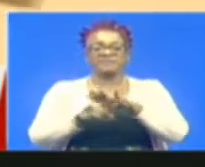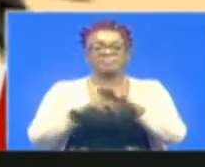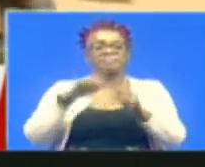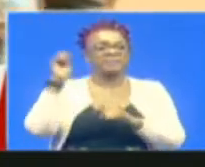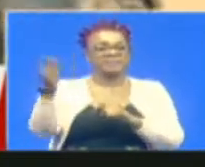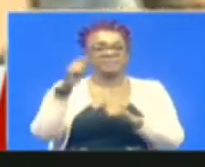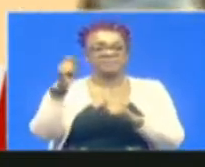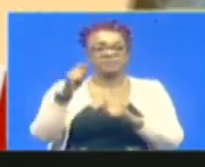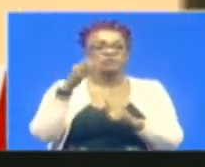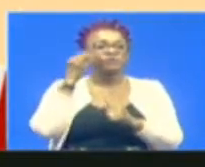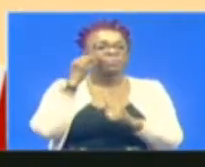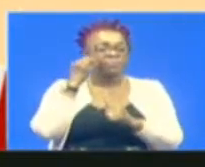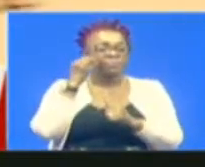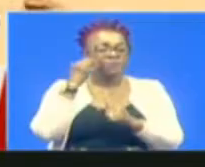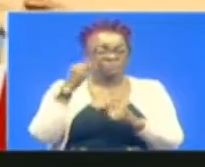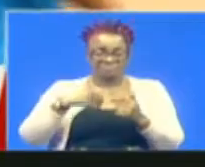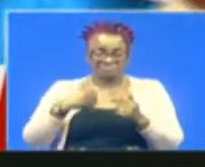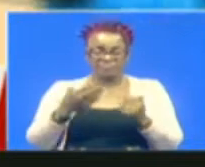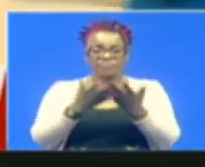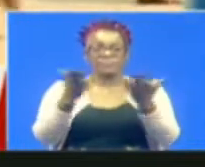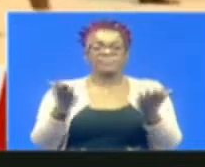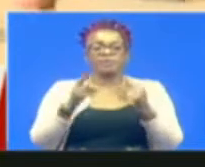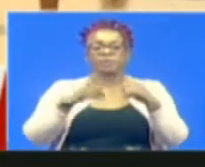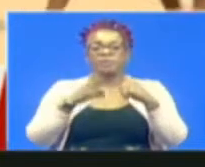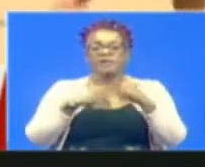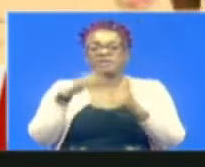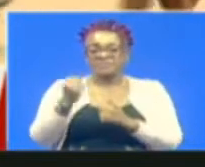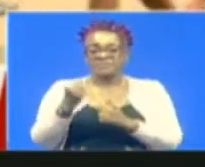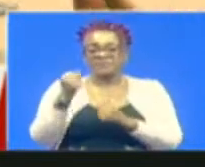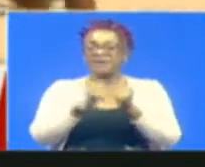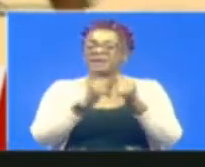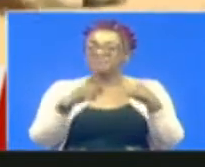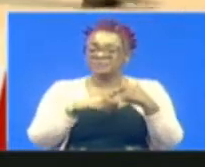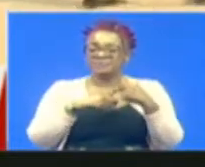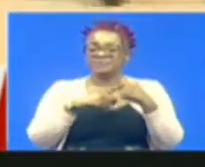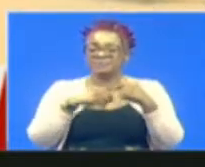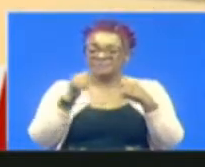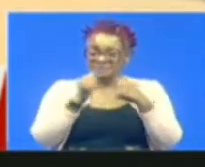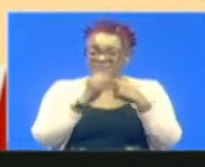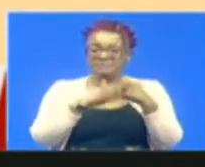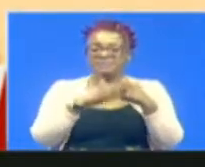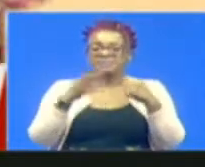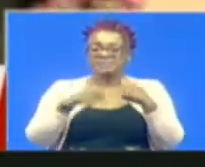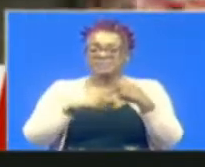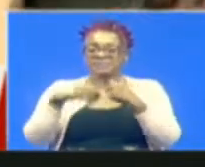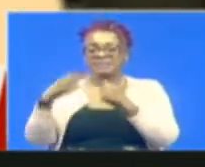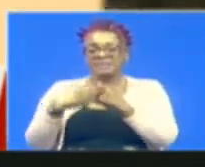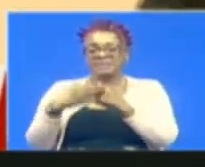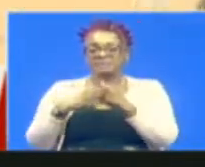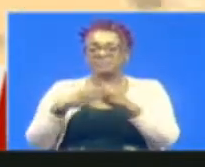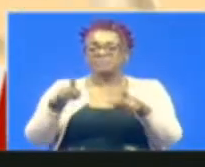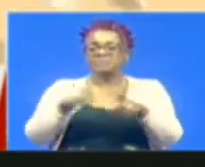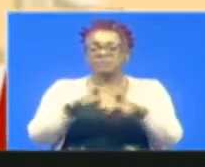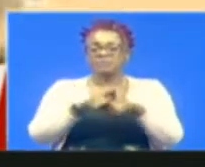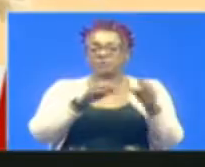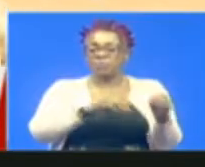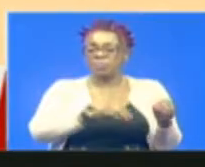oblivious to the fate that he would face on July 5, 1969, as he walked out of a chemist and into the hands of